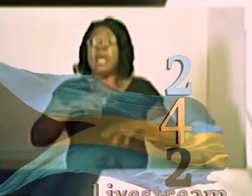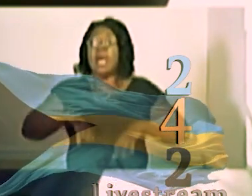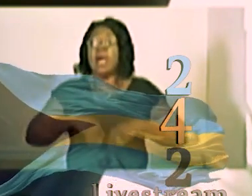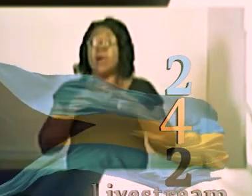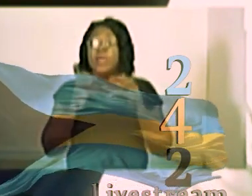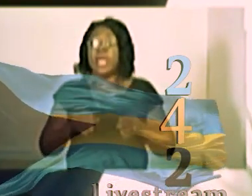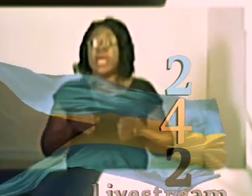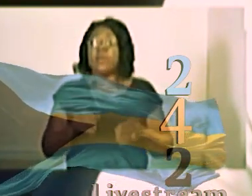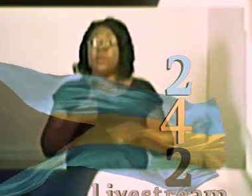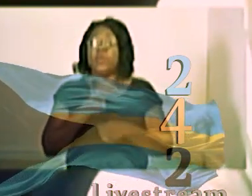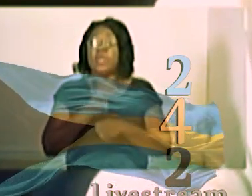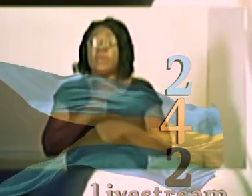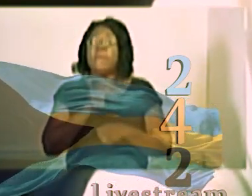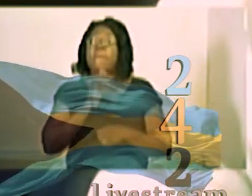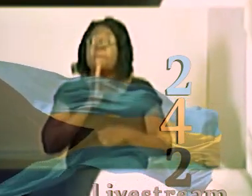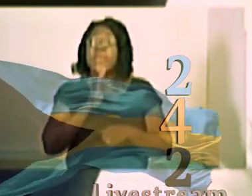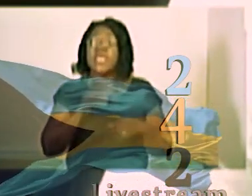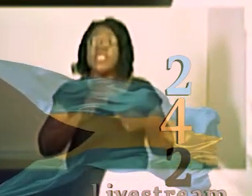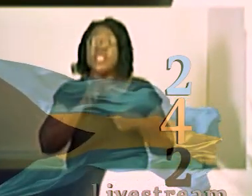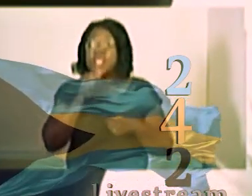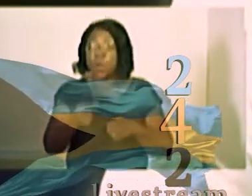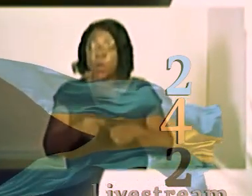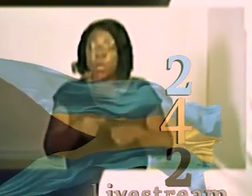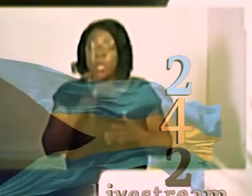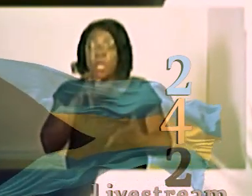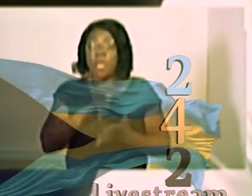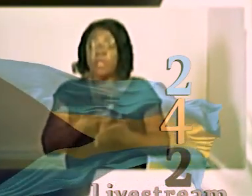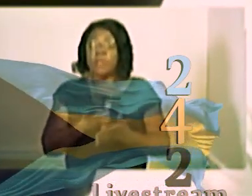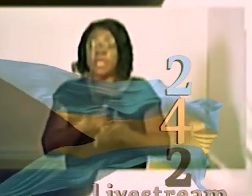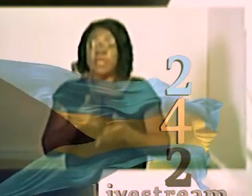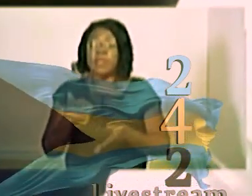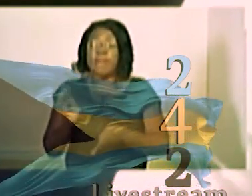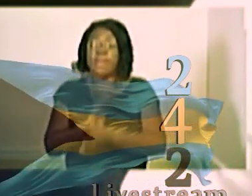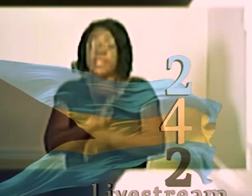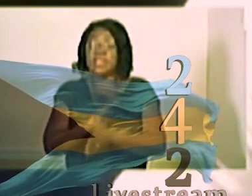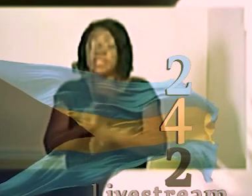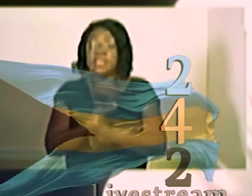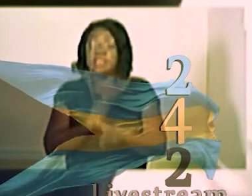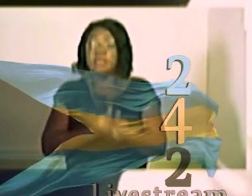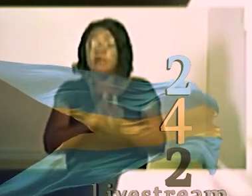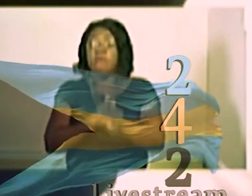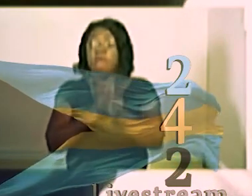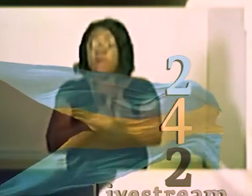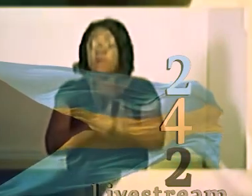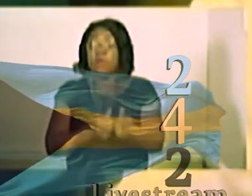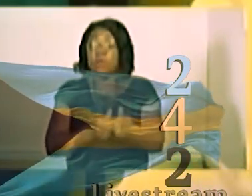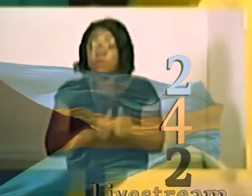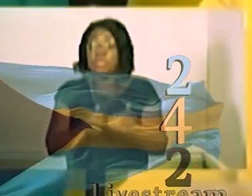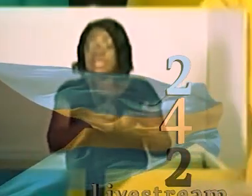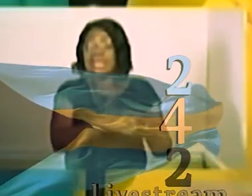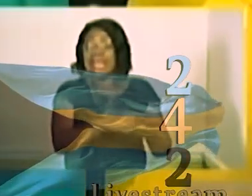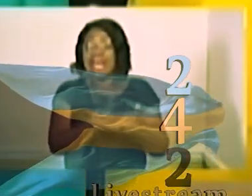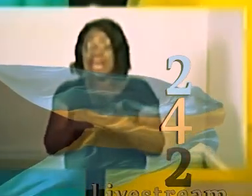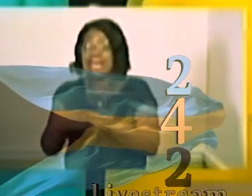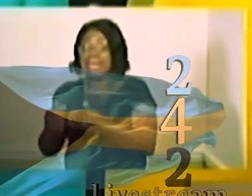are abiding by the guidelines set out in the Prime Minister's remarks just a few moments ago.